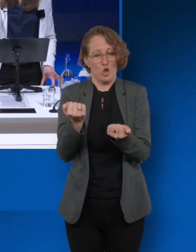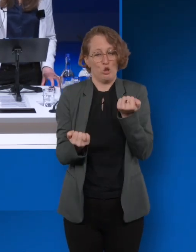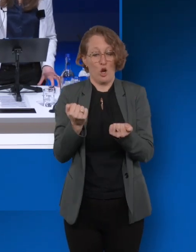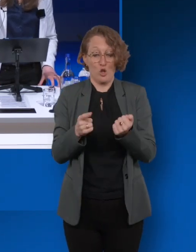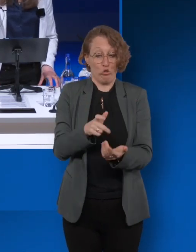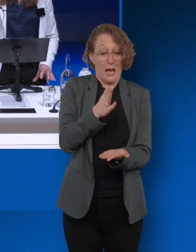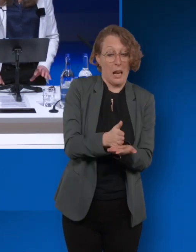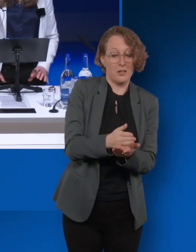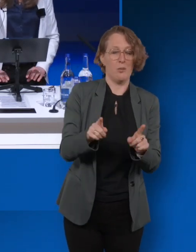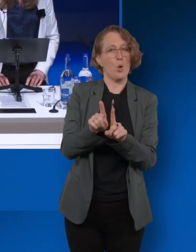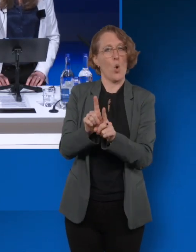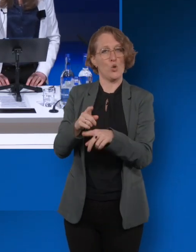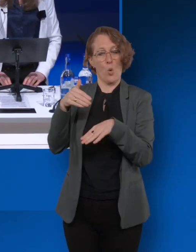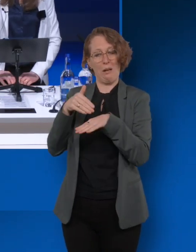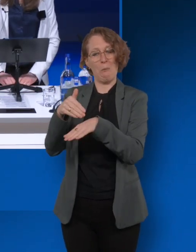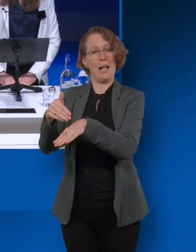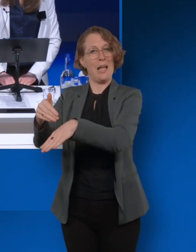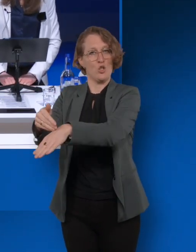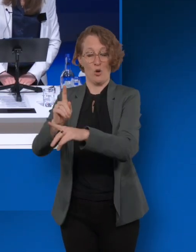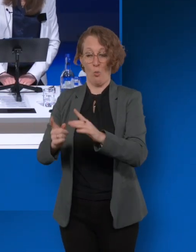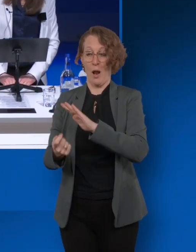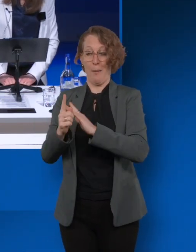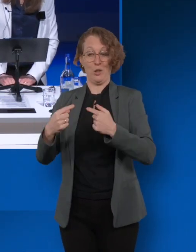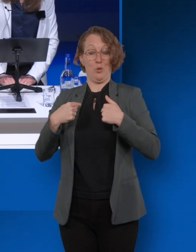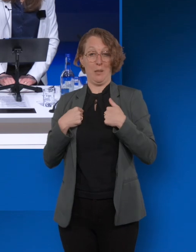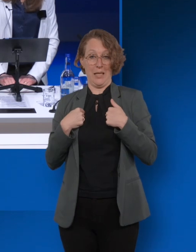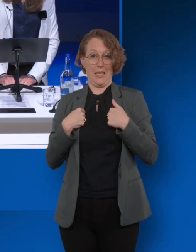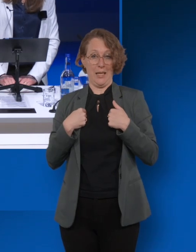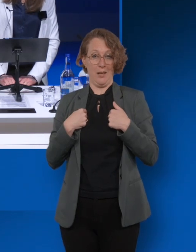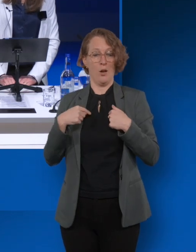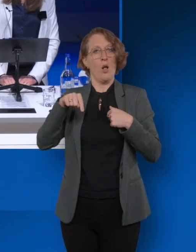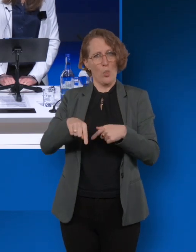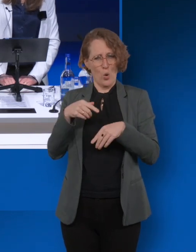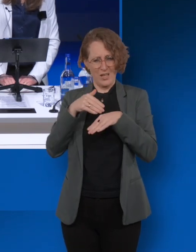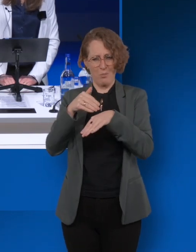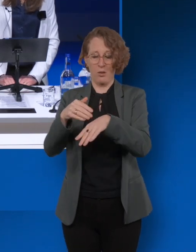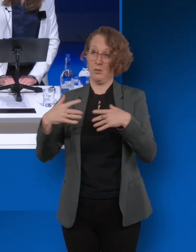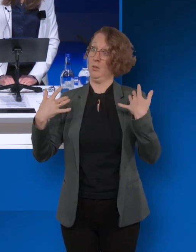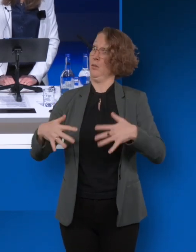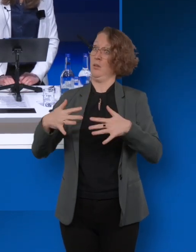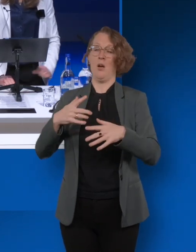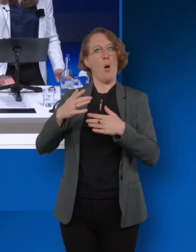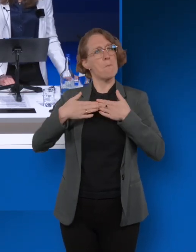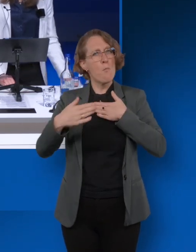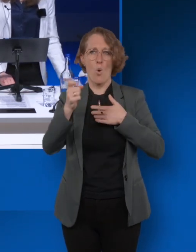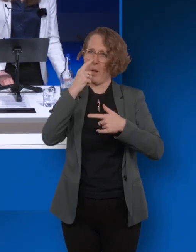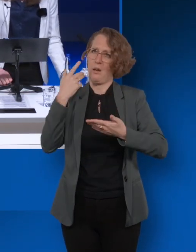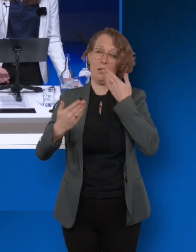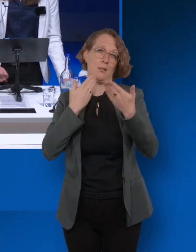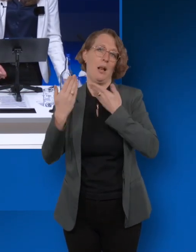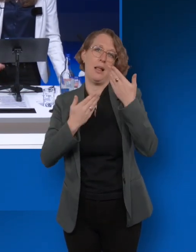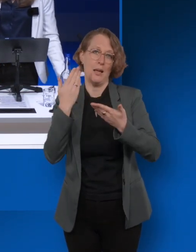the reality, but also the implications of what happened to me. Those implications are tremendous beyond